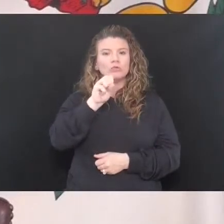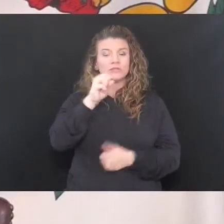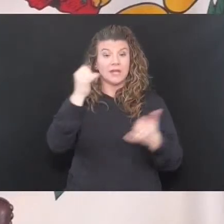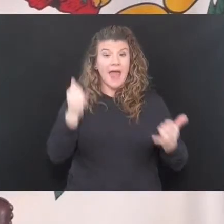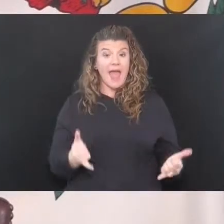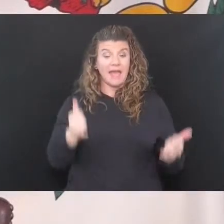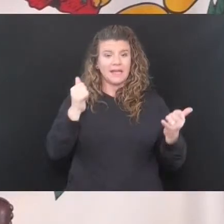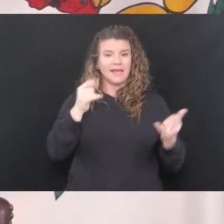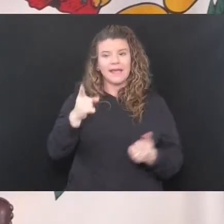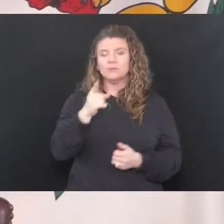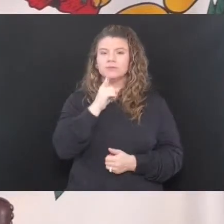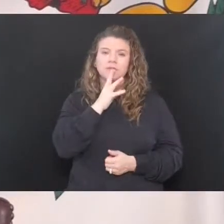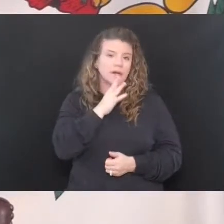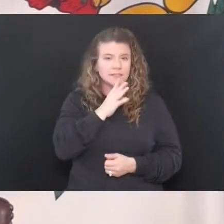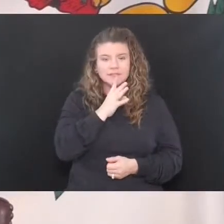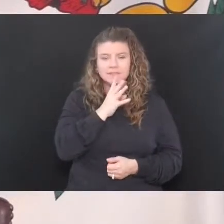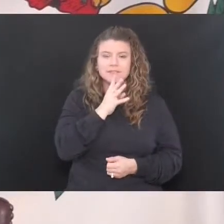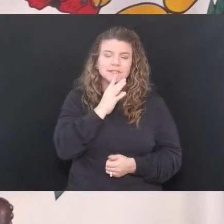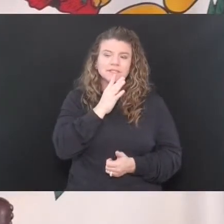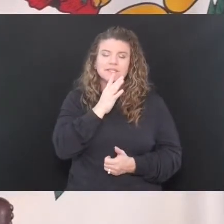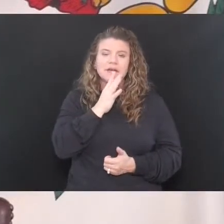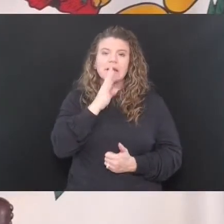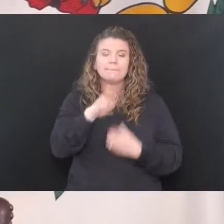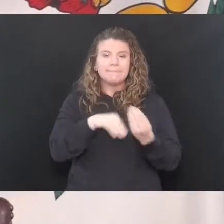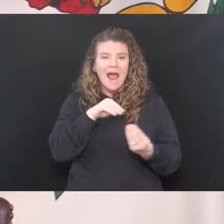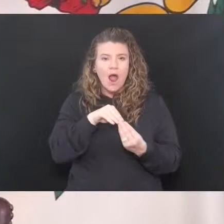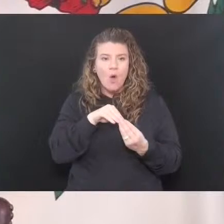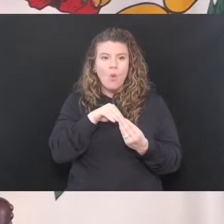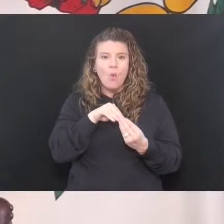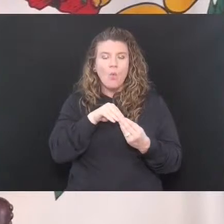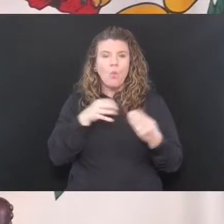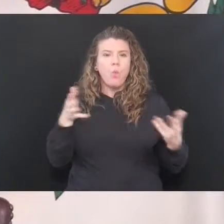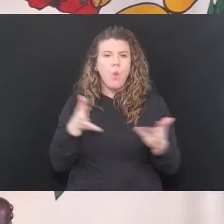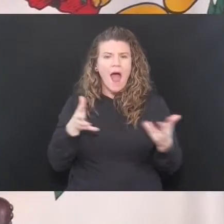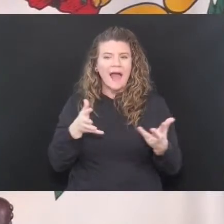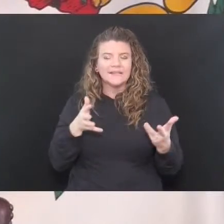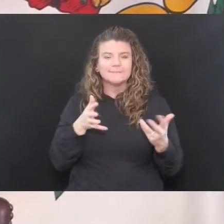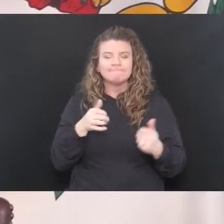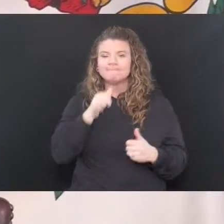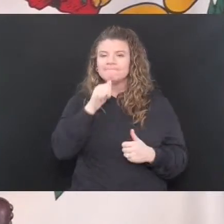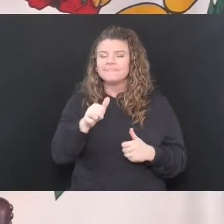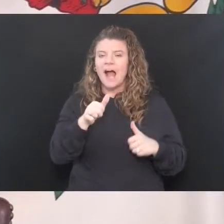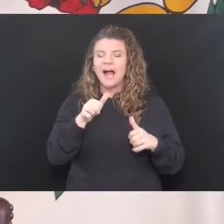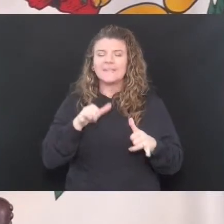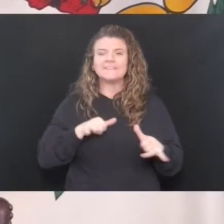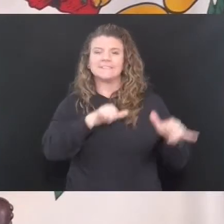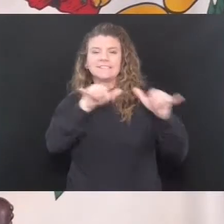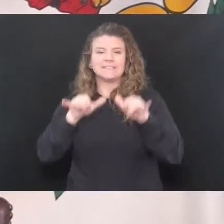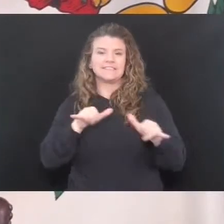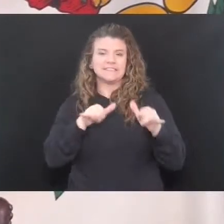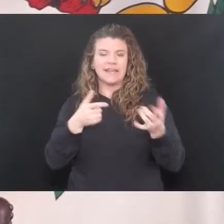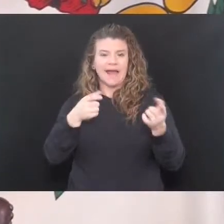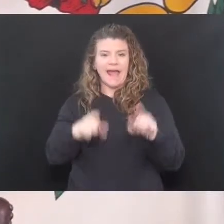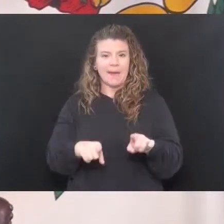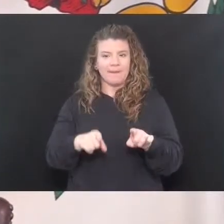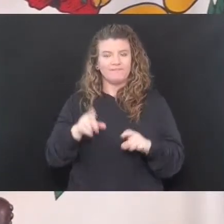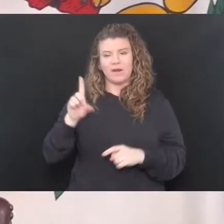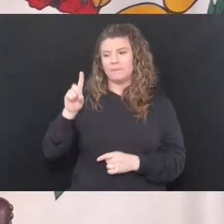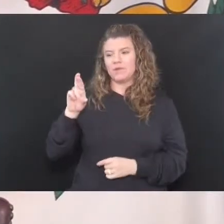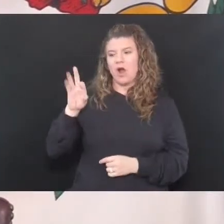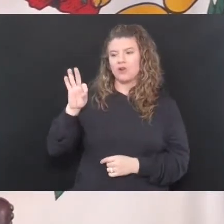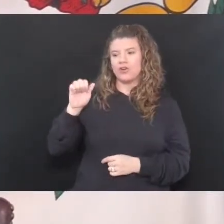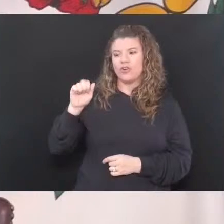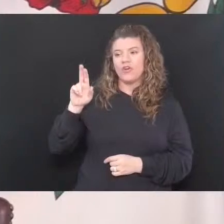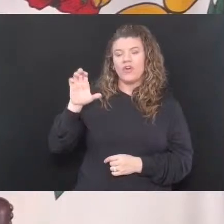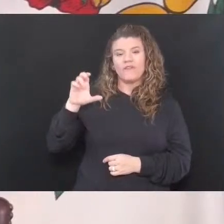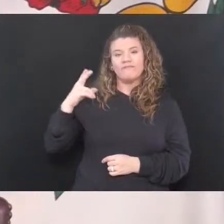was talking, you know, about inconsistencies that have come out of either Dr. Fauci or come